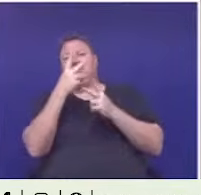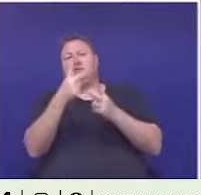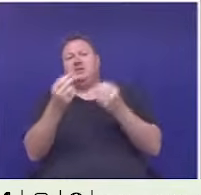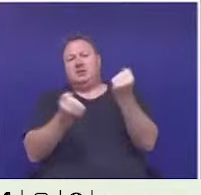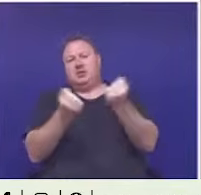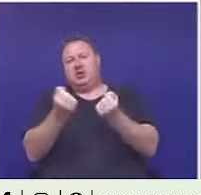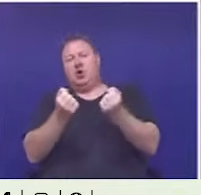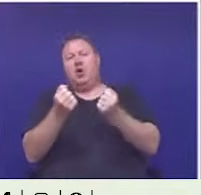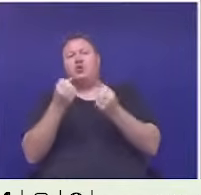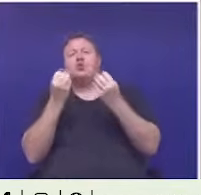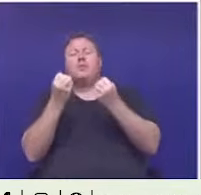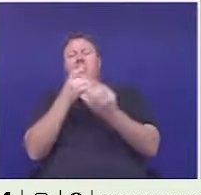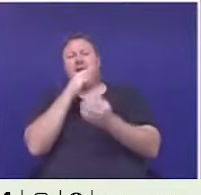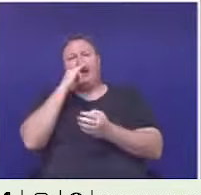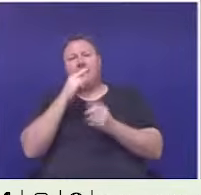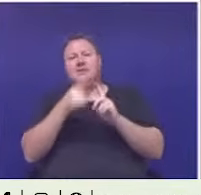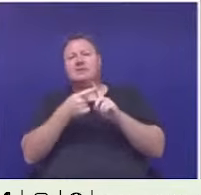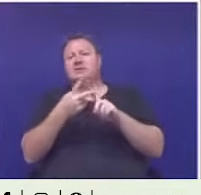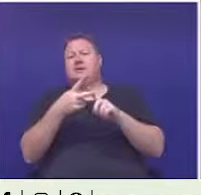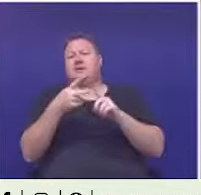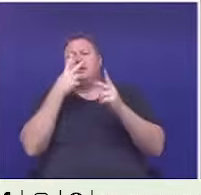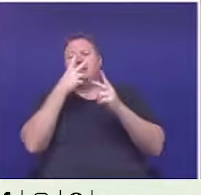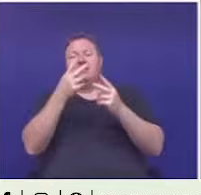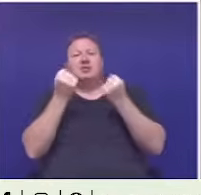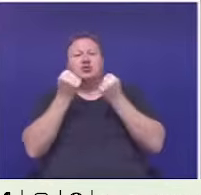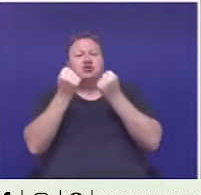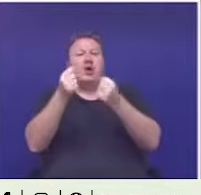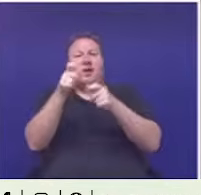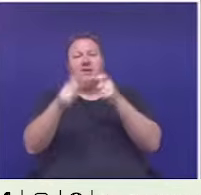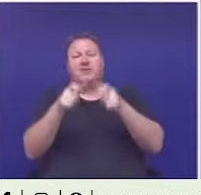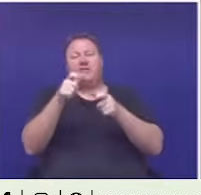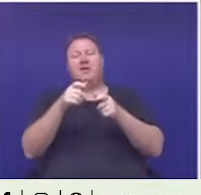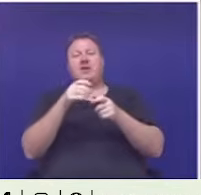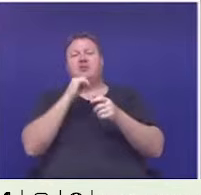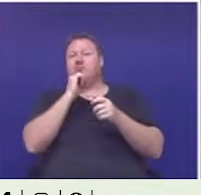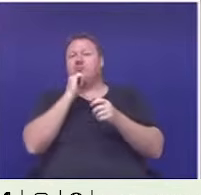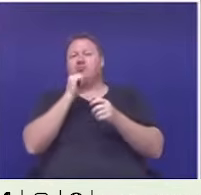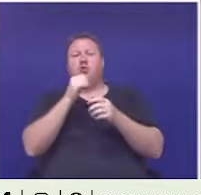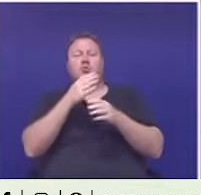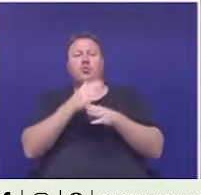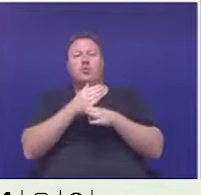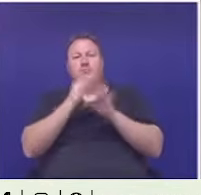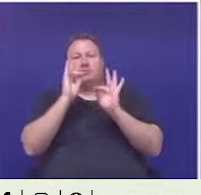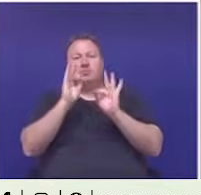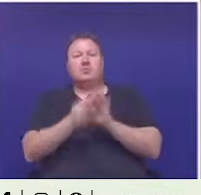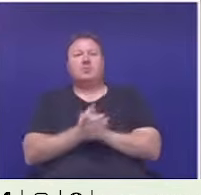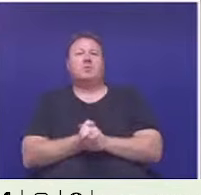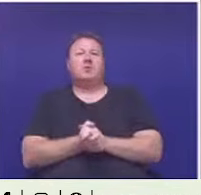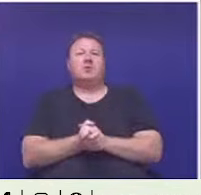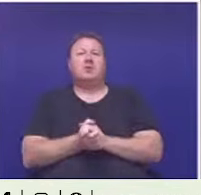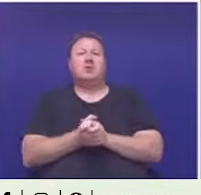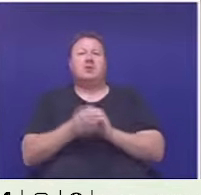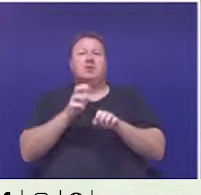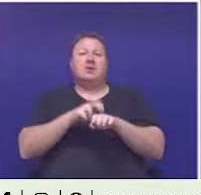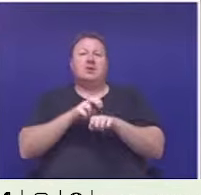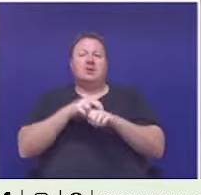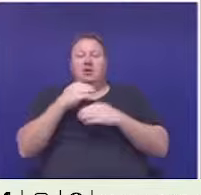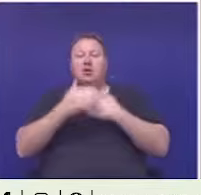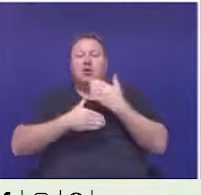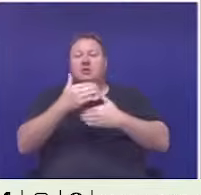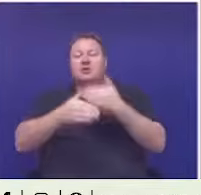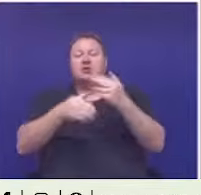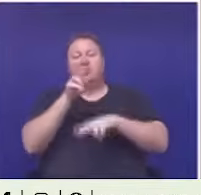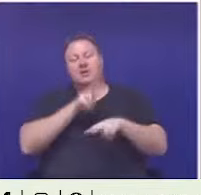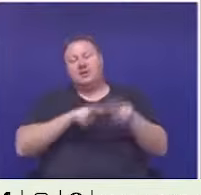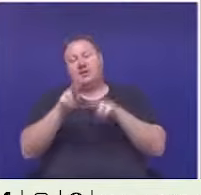is overloaded, or I can see that this driver is being reckless. So I think continuous assessment of the roadworthiness of the